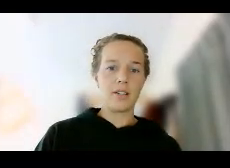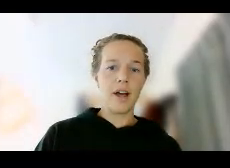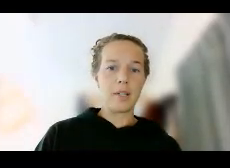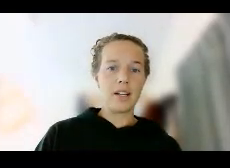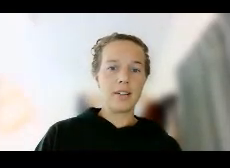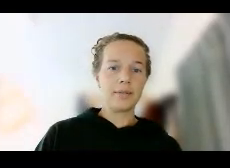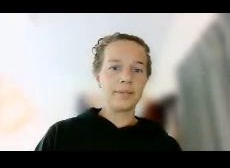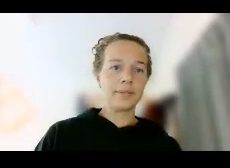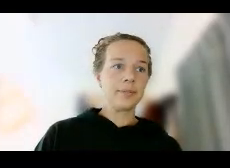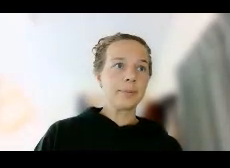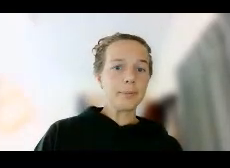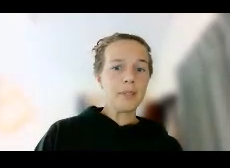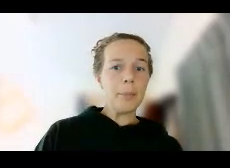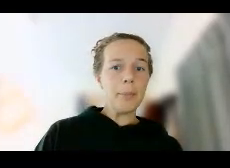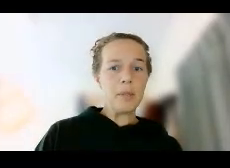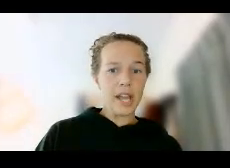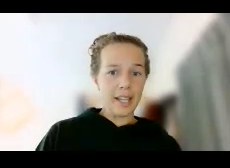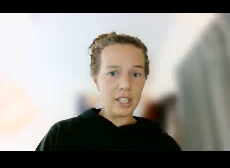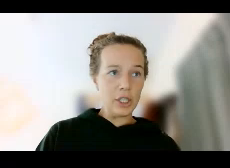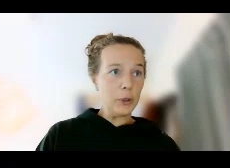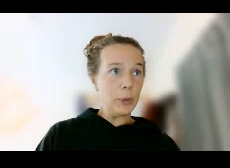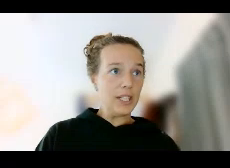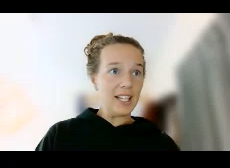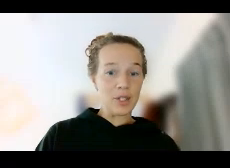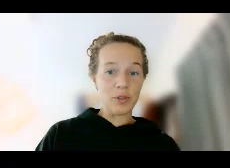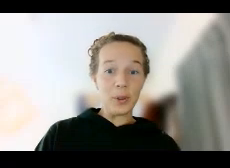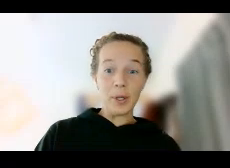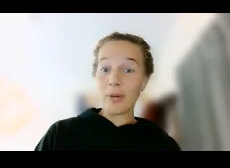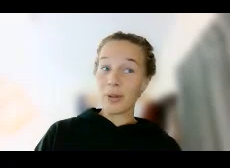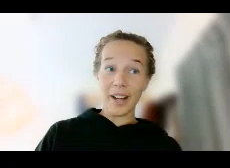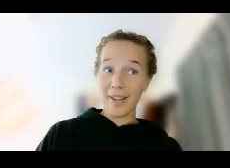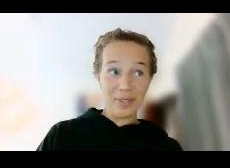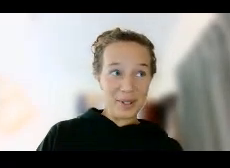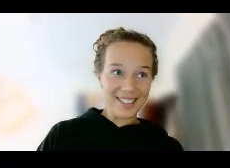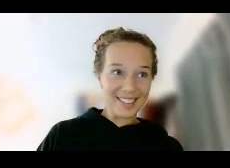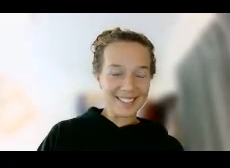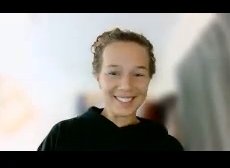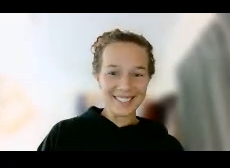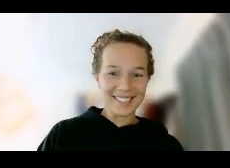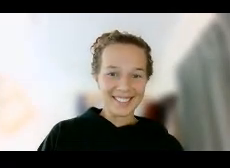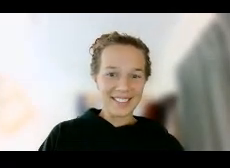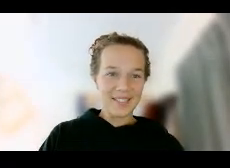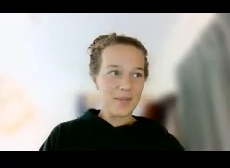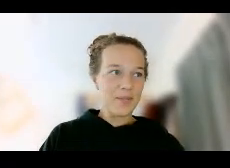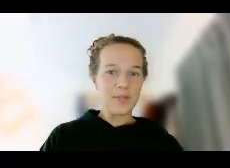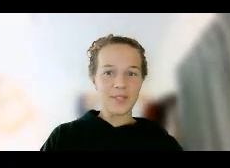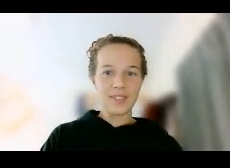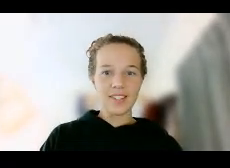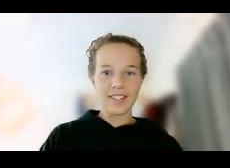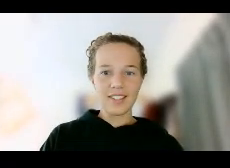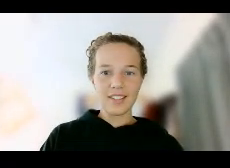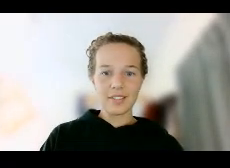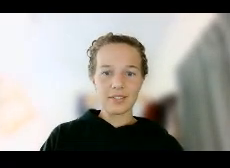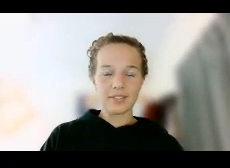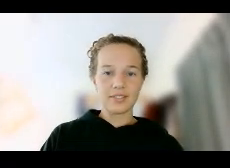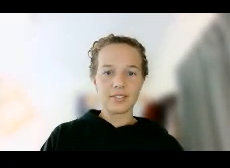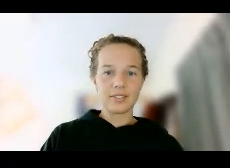from sensitive habitat. Maybe, Jack, can you lead us through the before and after photos? Yeah.